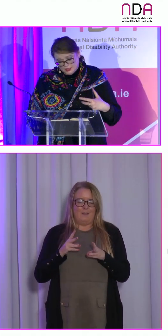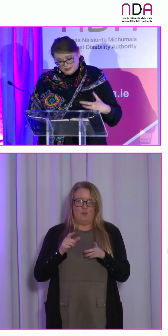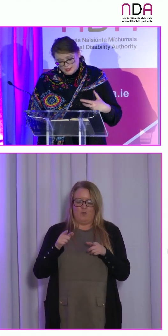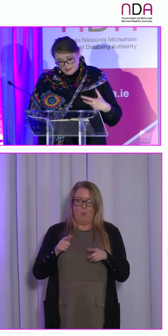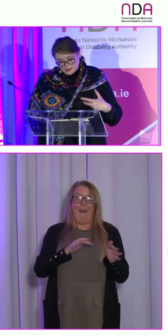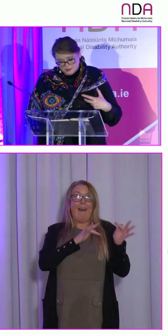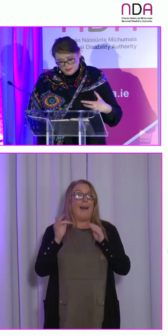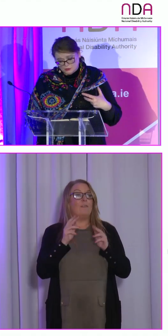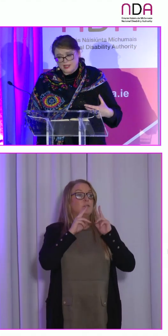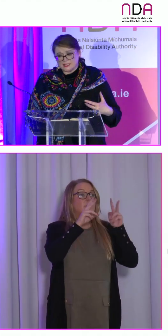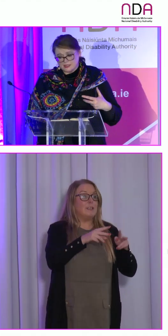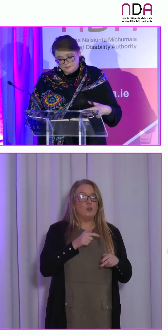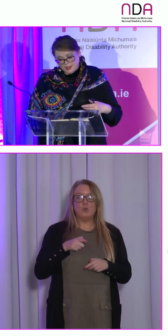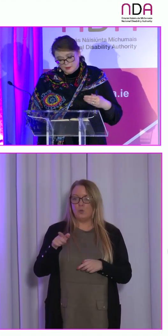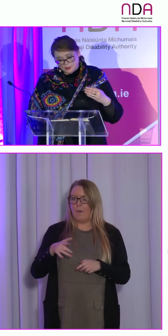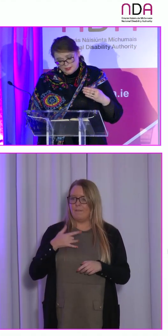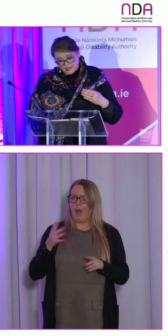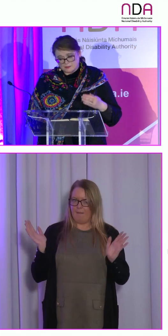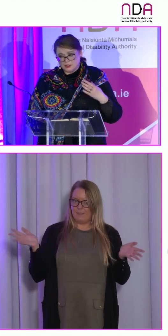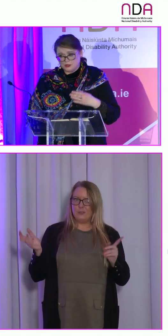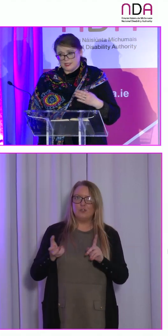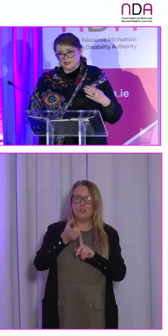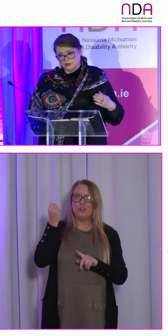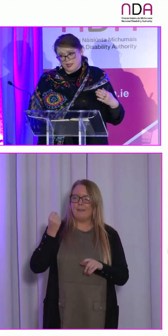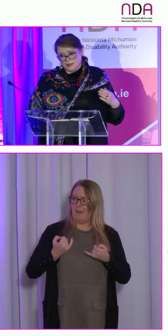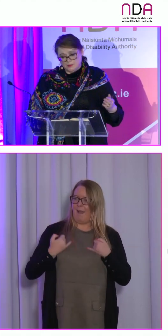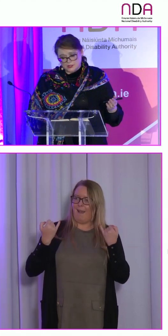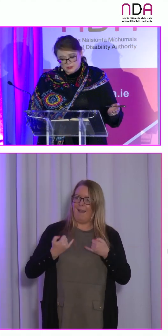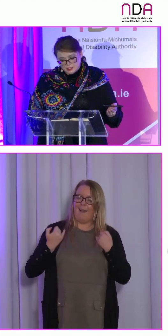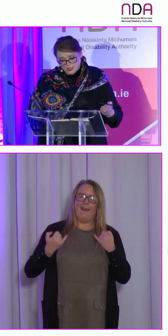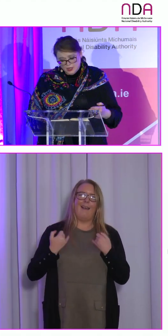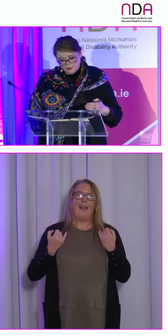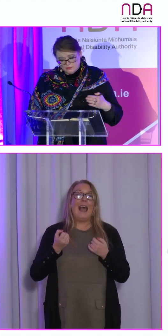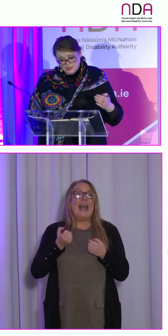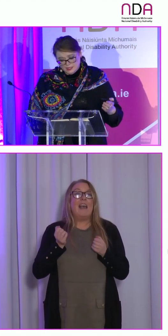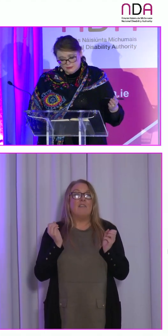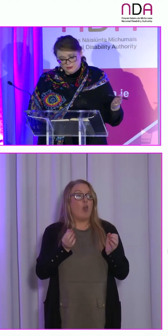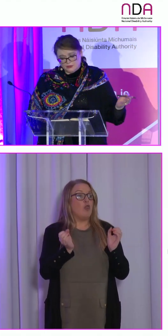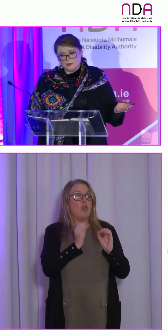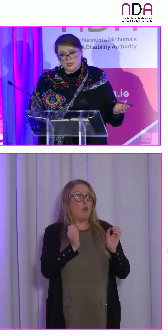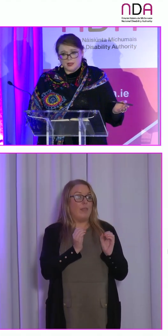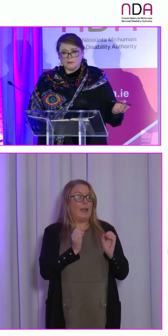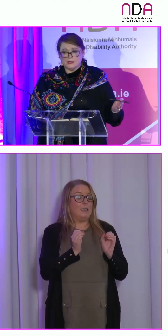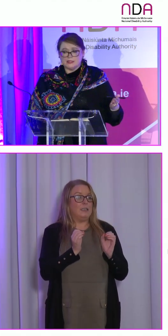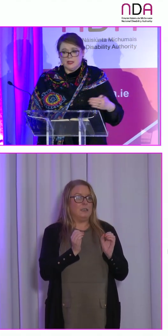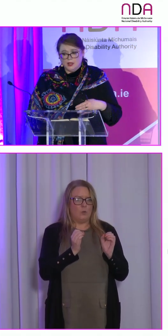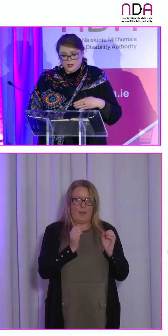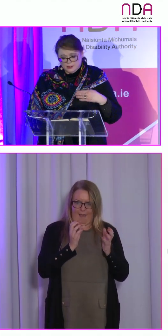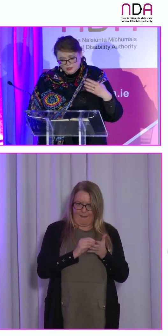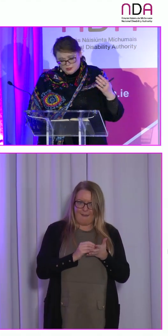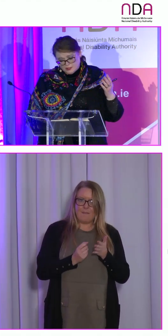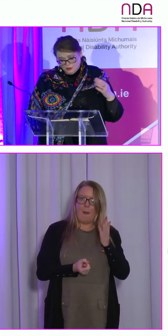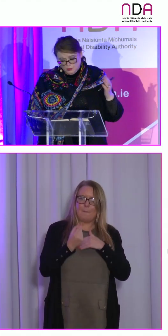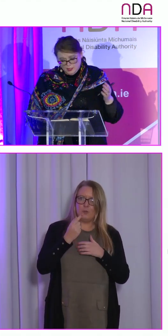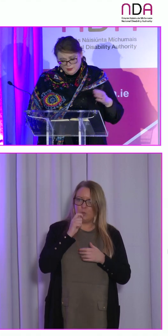feel that has been addressed, and where it hasn't been addressed, that you get the opportunity for meaningful feedback options,